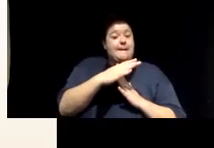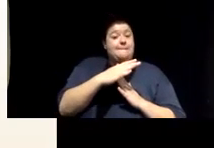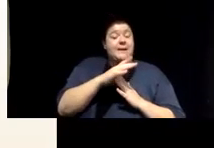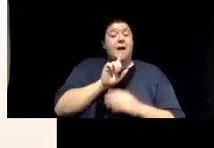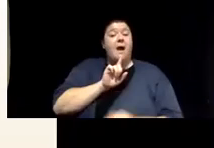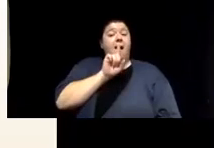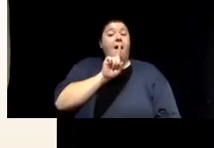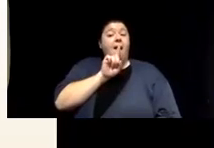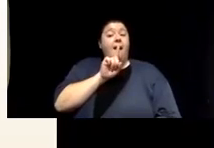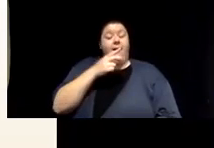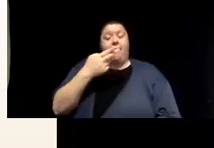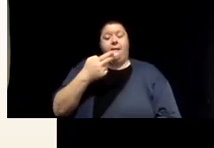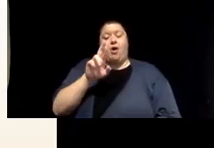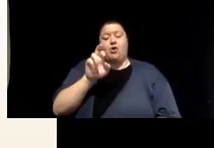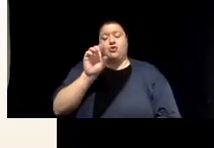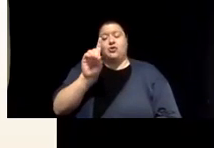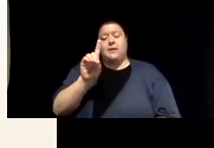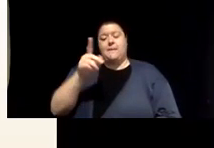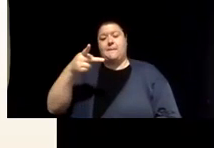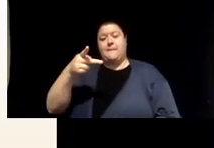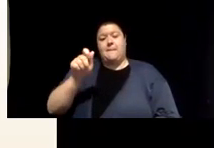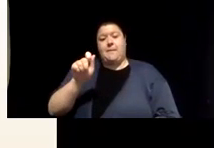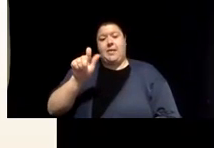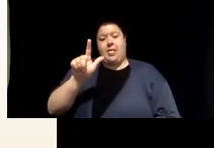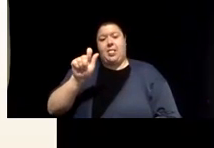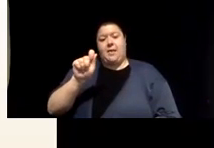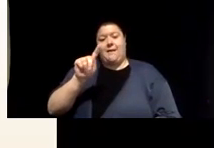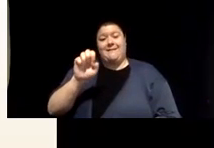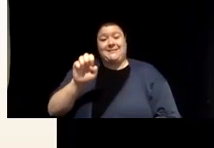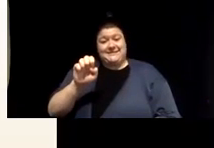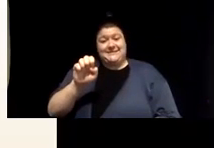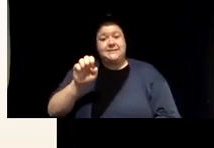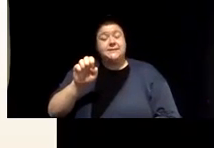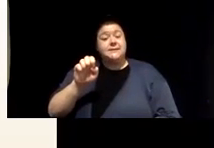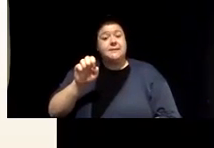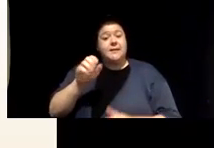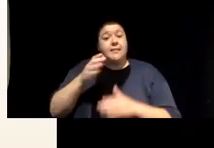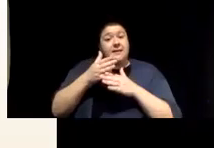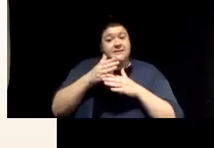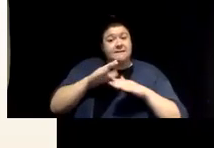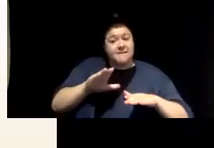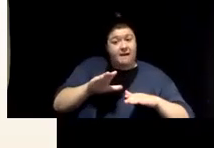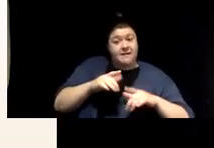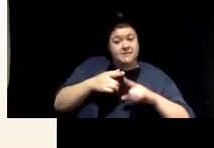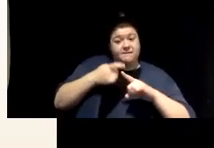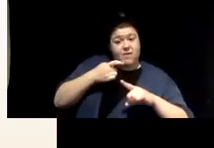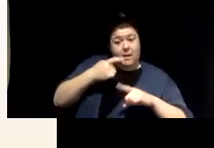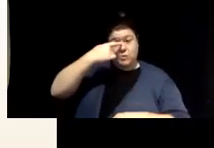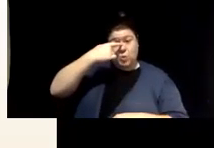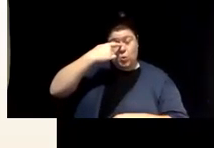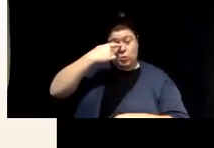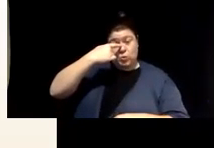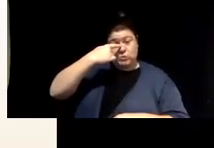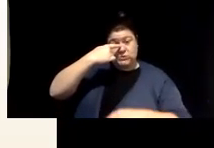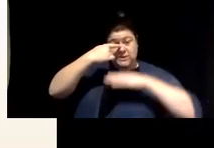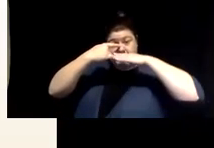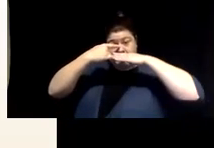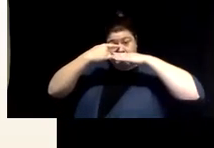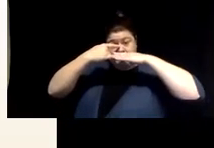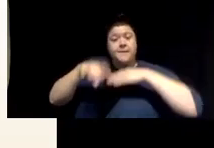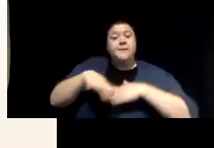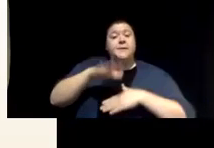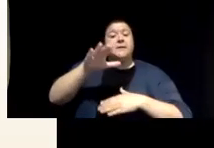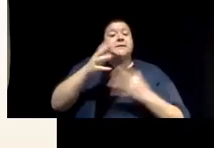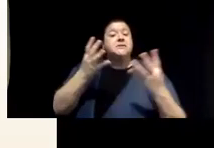hard palate. Okay, that's what divides your oral cavity from your nasal cavity. There's a soft palate,